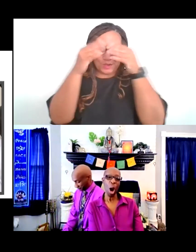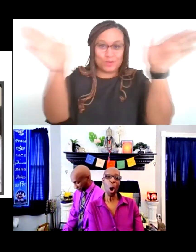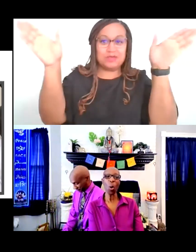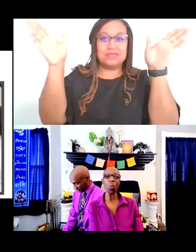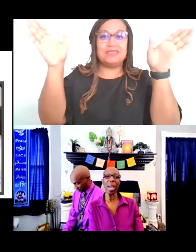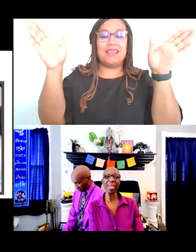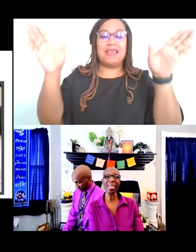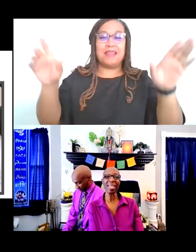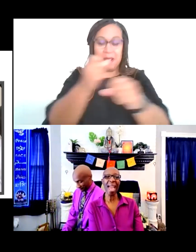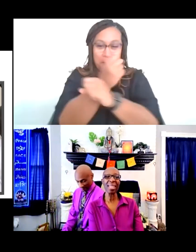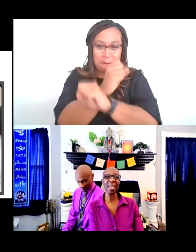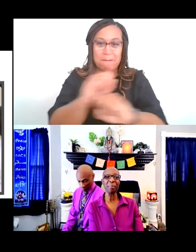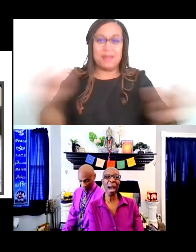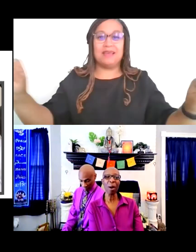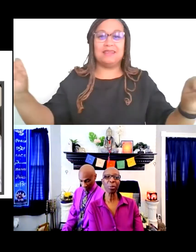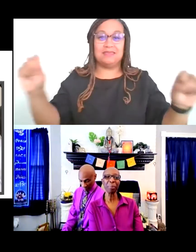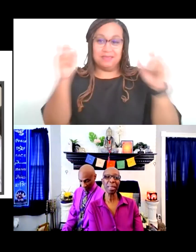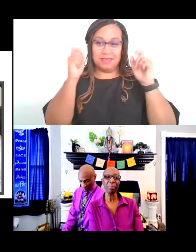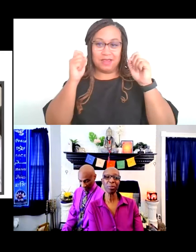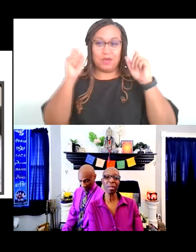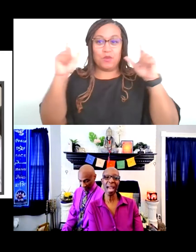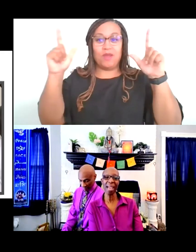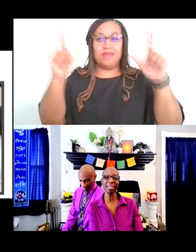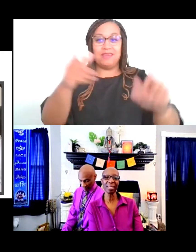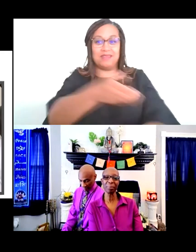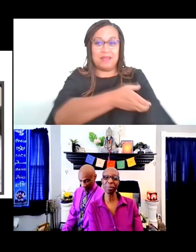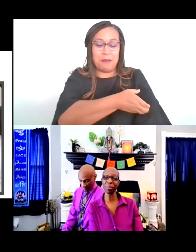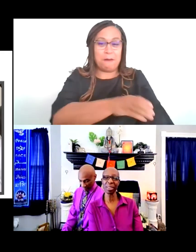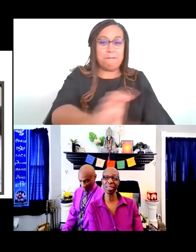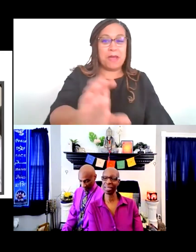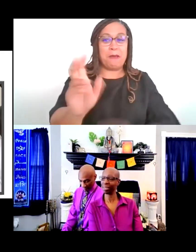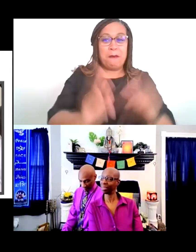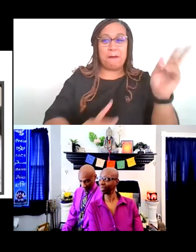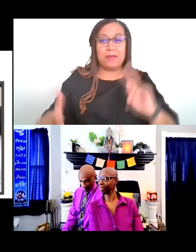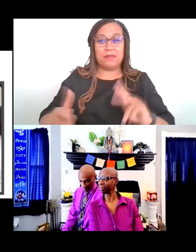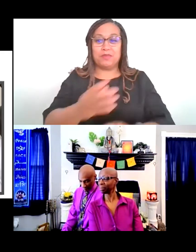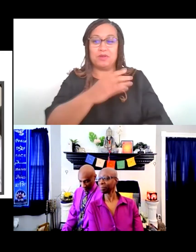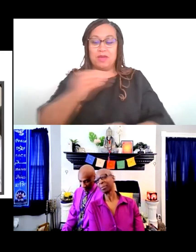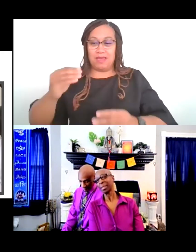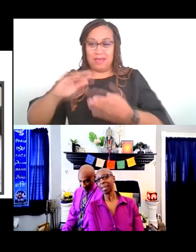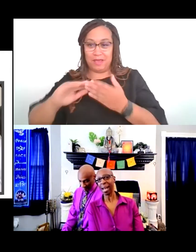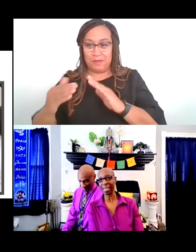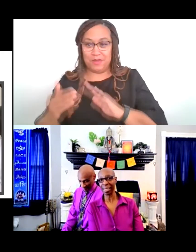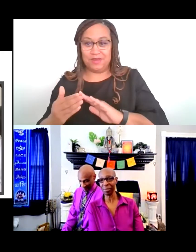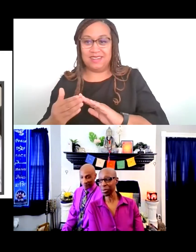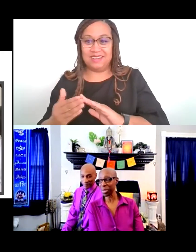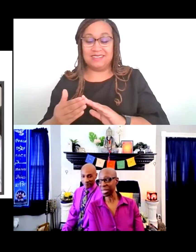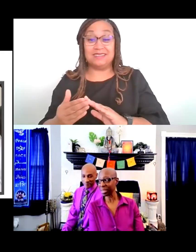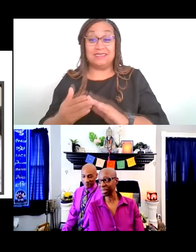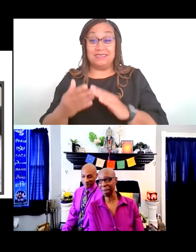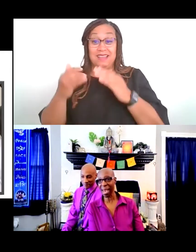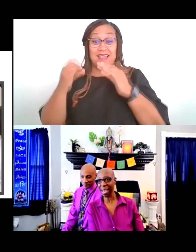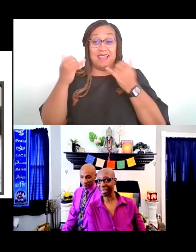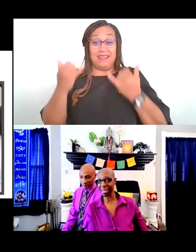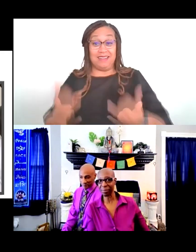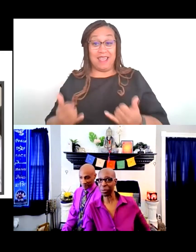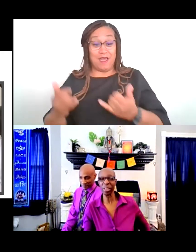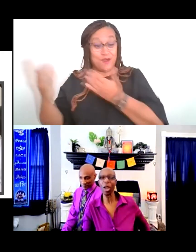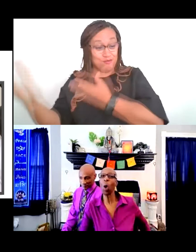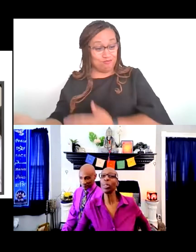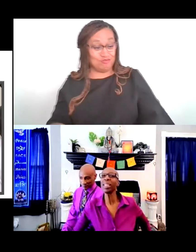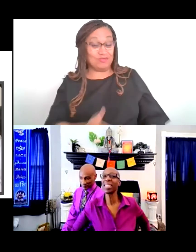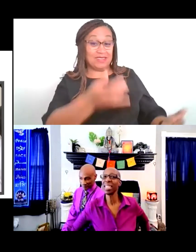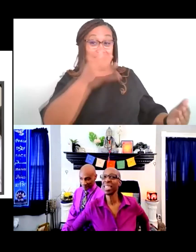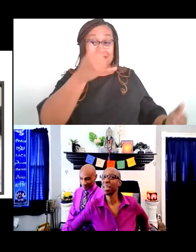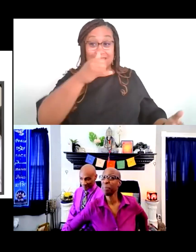emancipate, awaken, and empower people and communities. I give you silly man if you